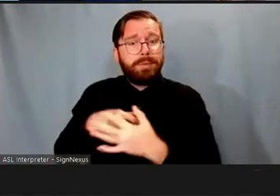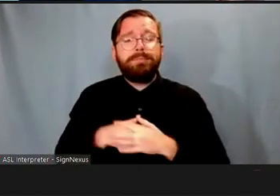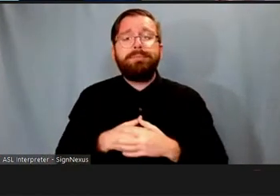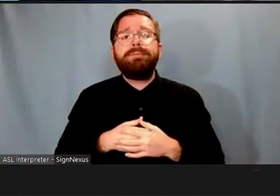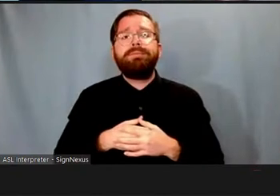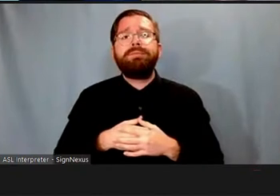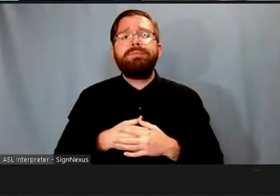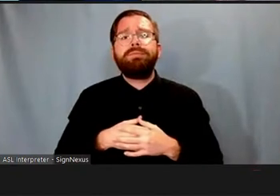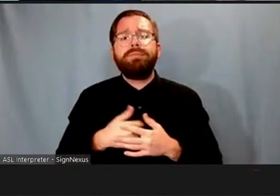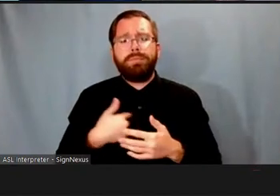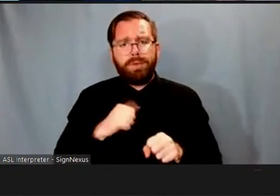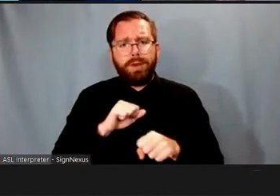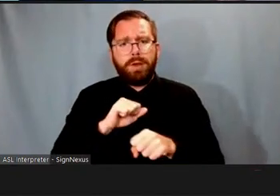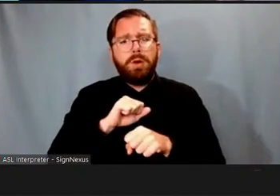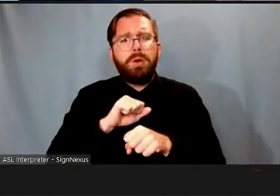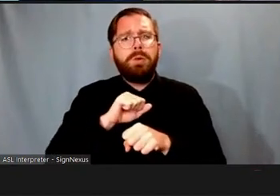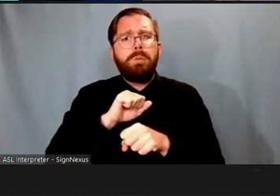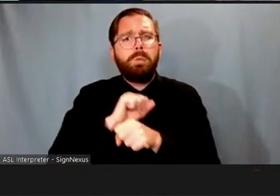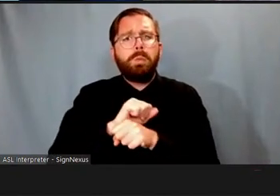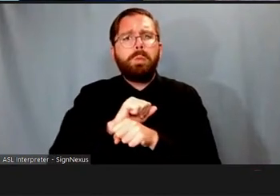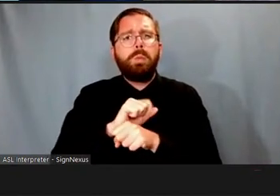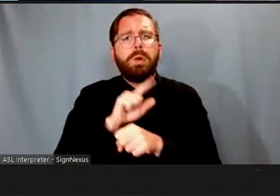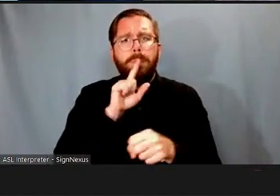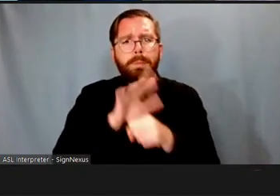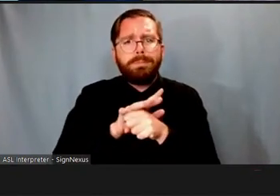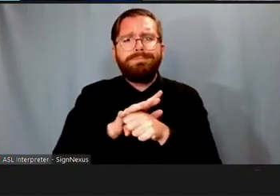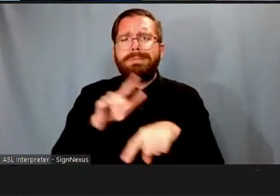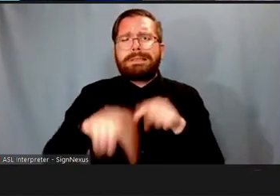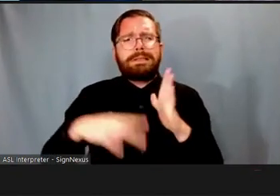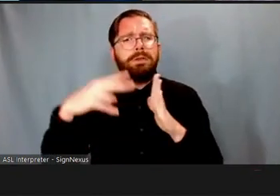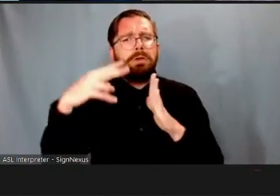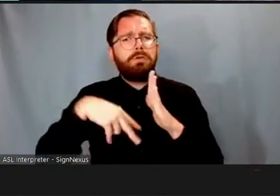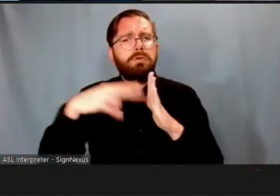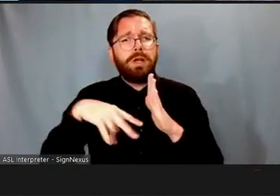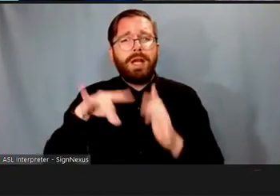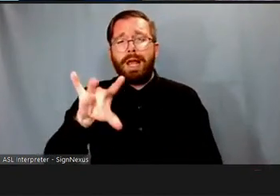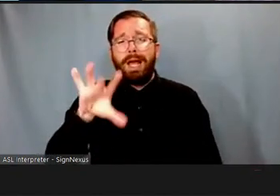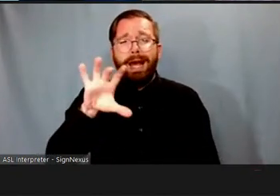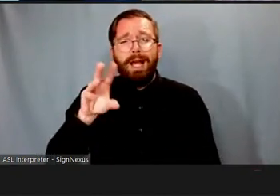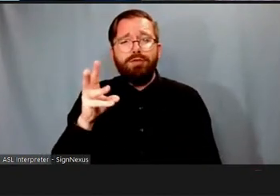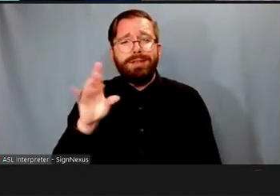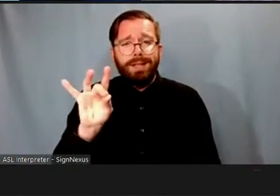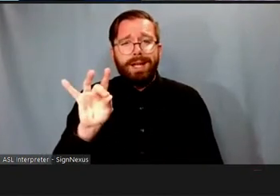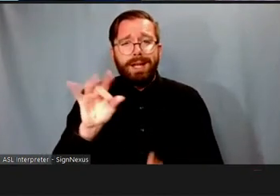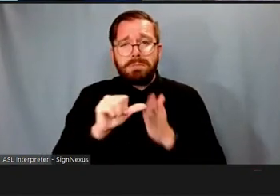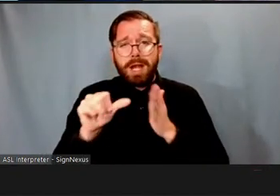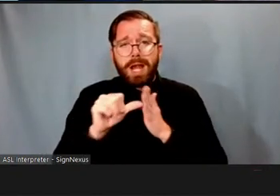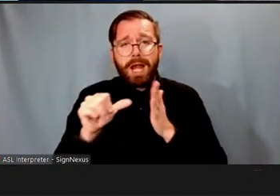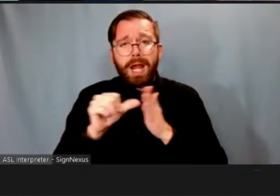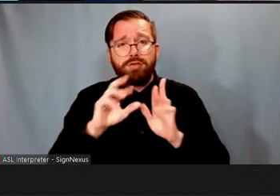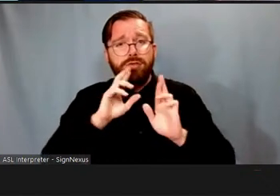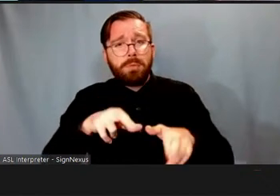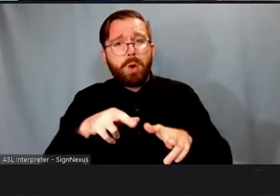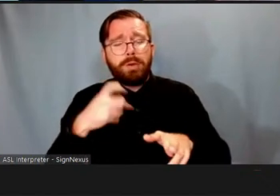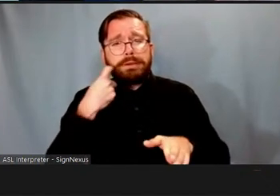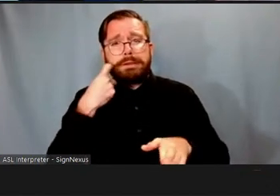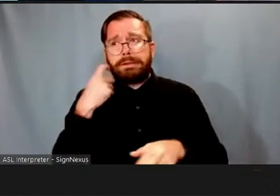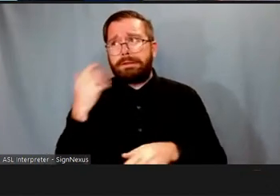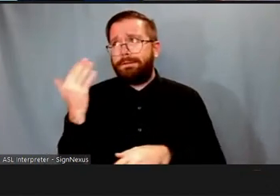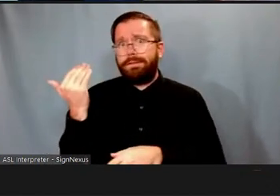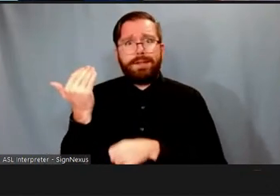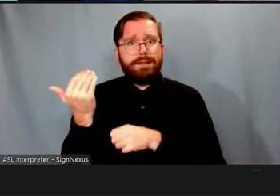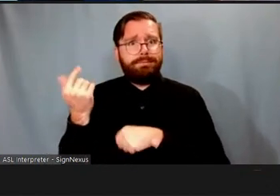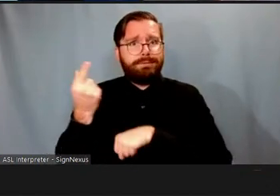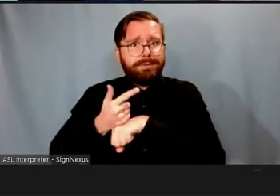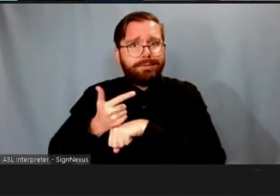commitments and wasn't able to read the 868 page report in full that was released just 15 days ago if